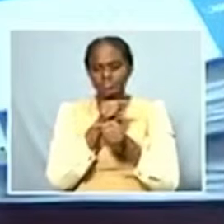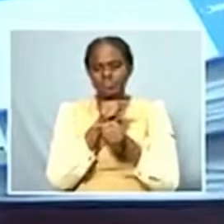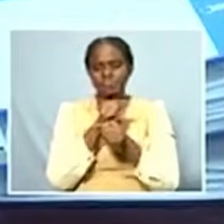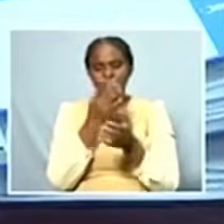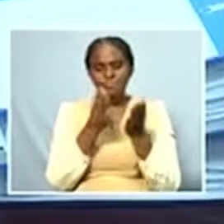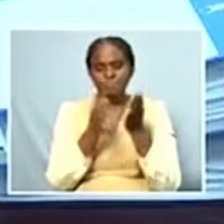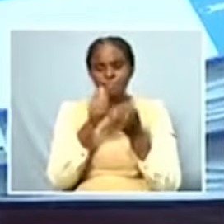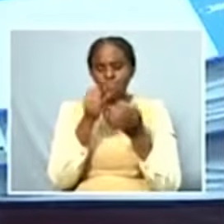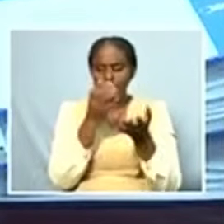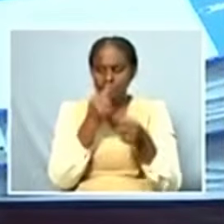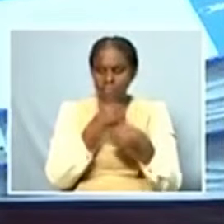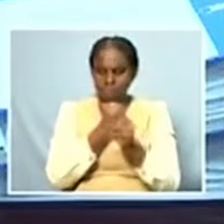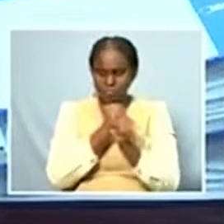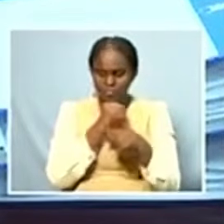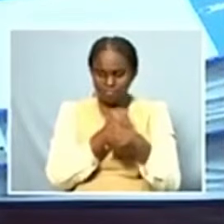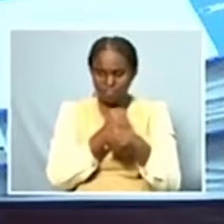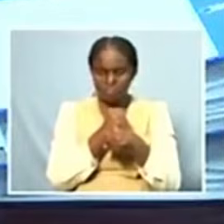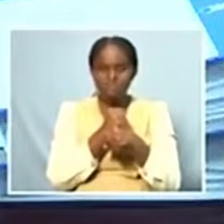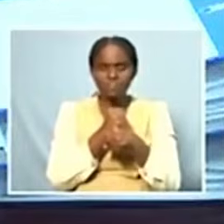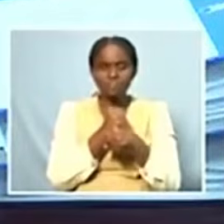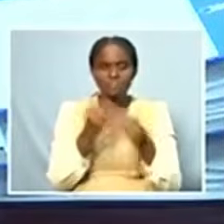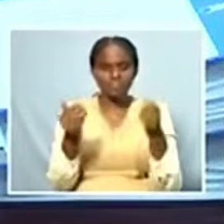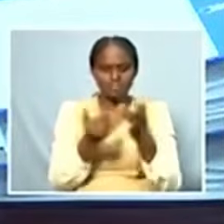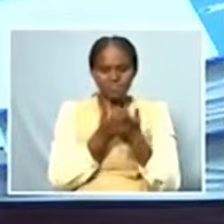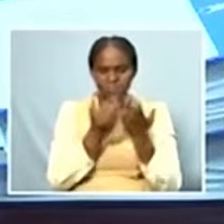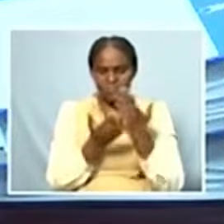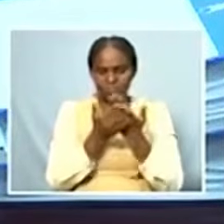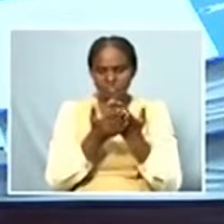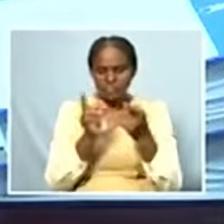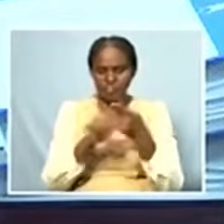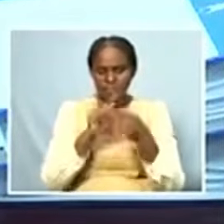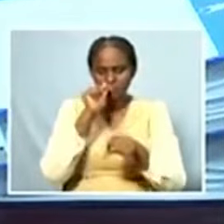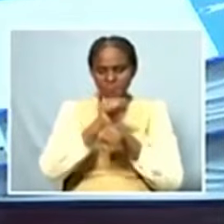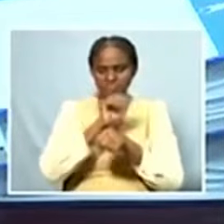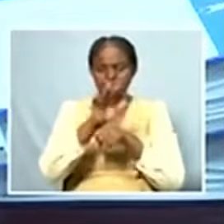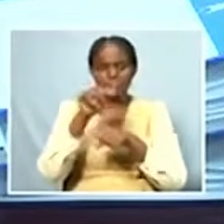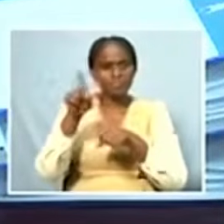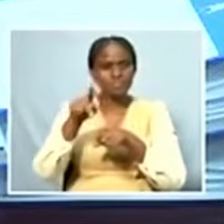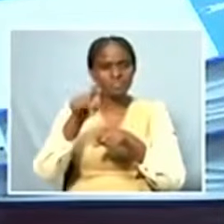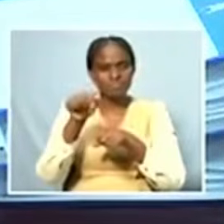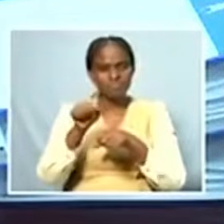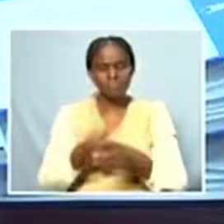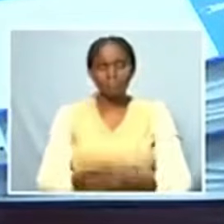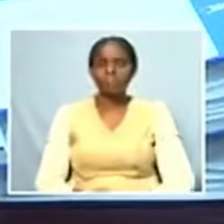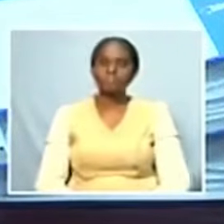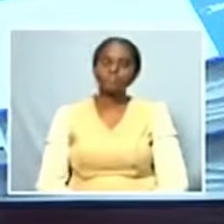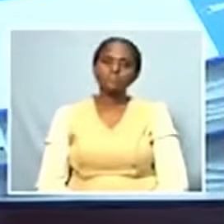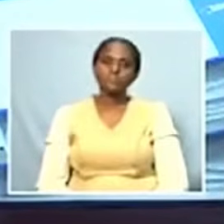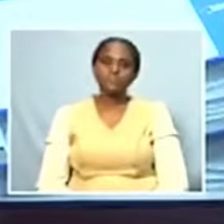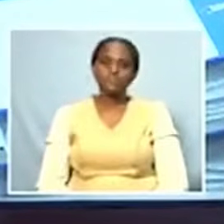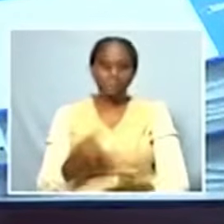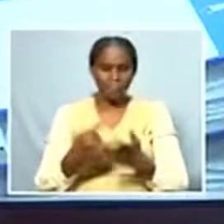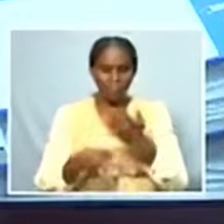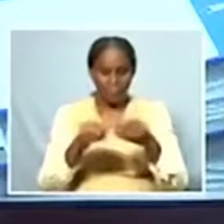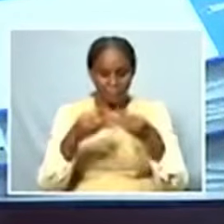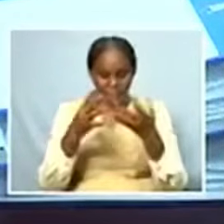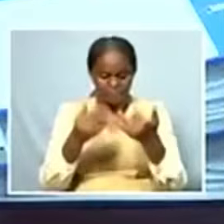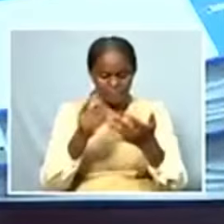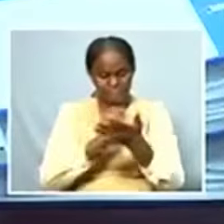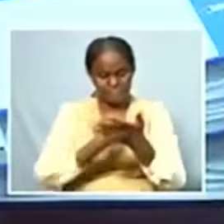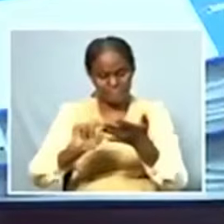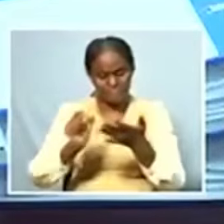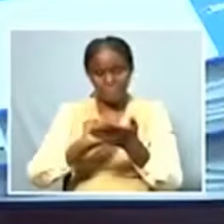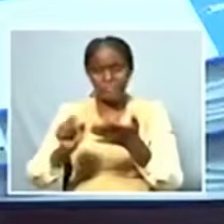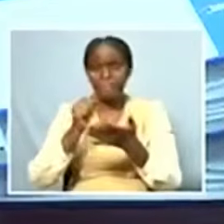unless if you are making a new submission to override your controlling officer, because what is given is a written